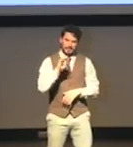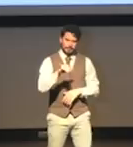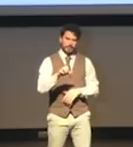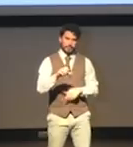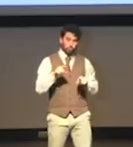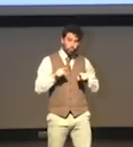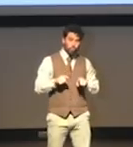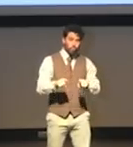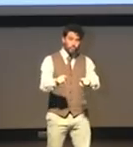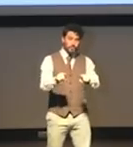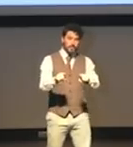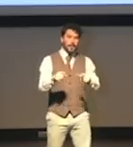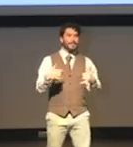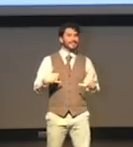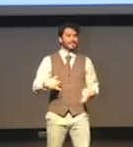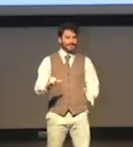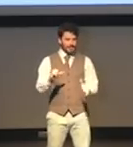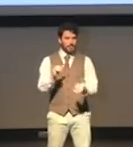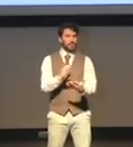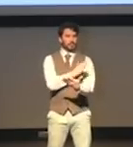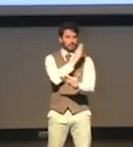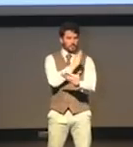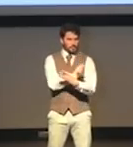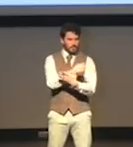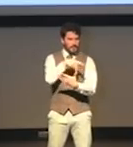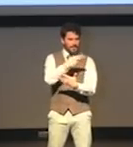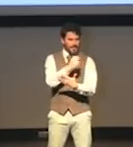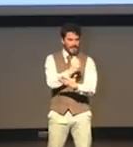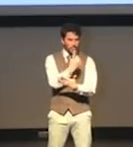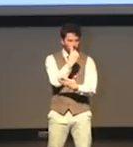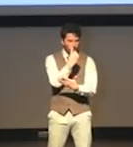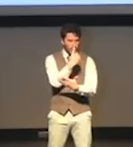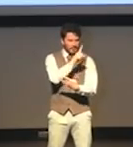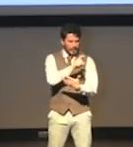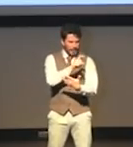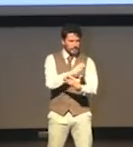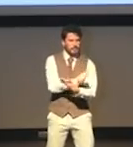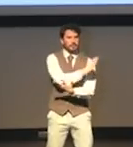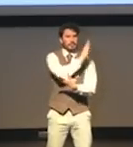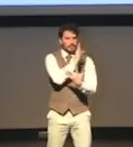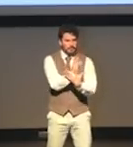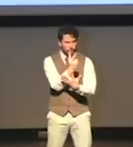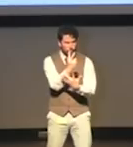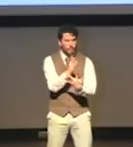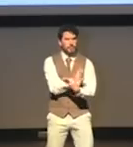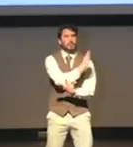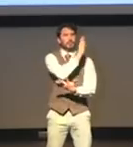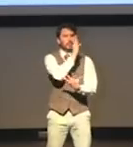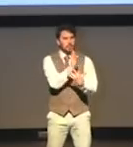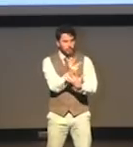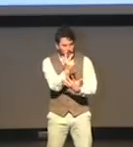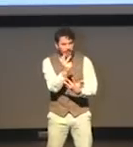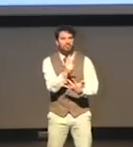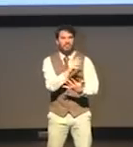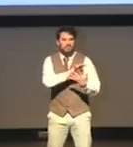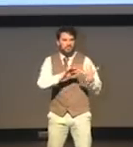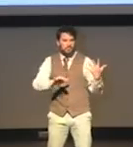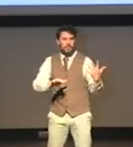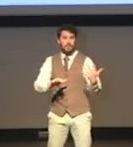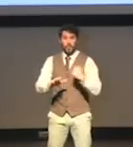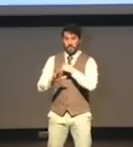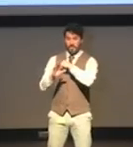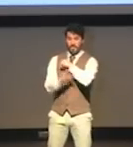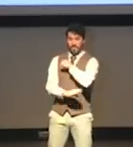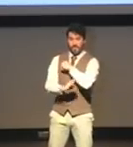we typically do for phase 1, phase 2, and phase 3 vaccines so that we can have a safe, effective vaccine. And my guess is that it would not be ready by the